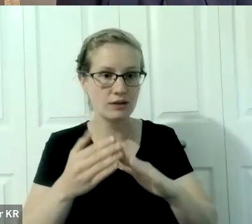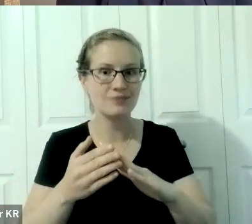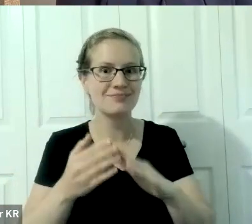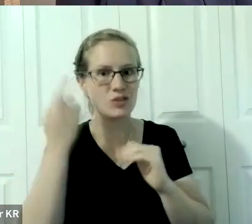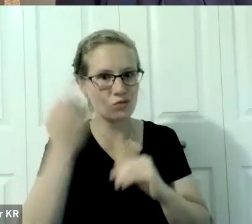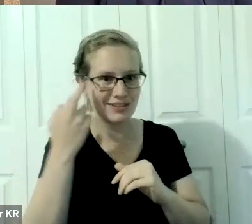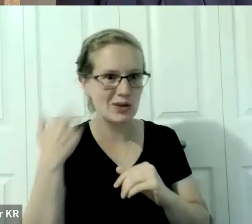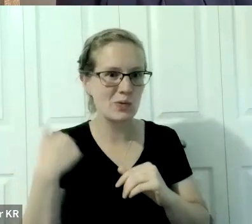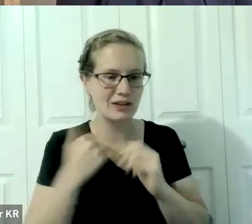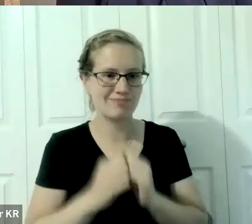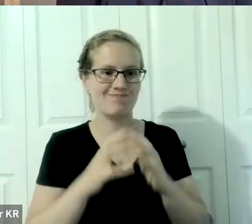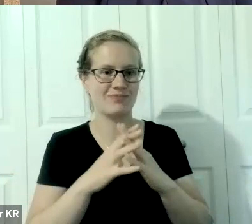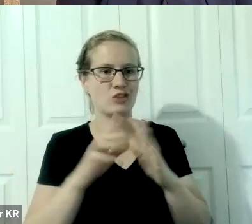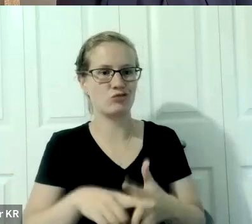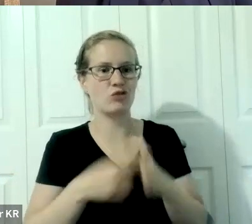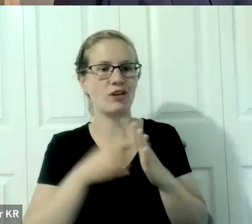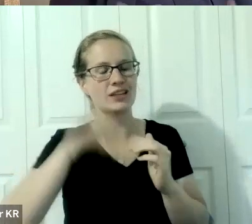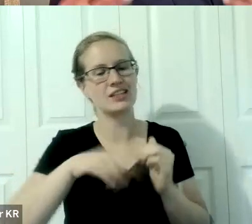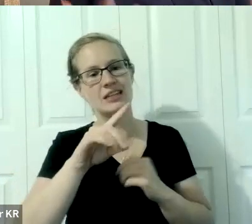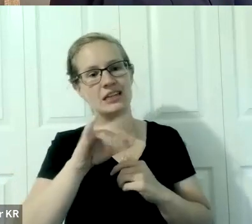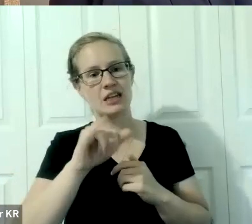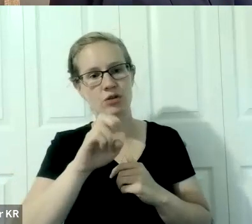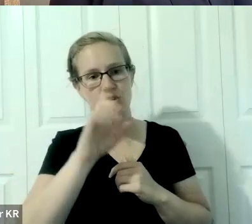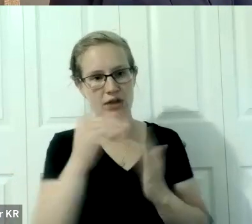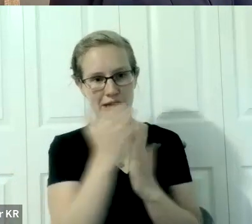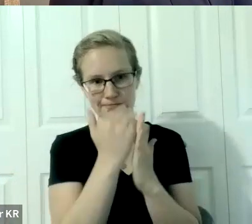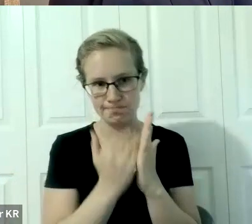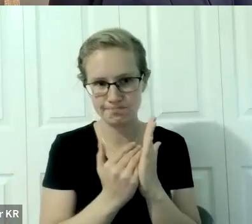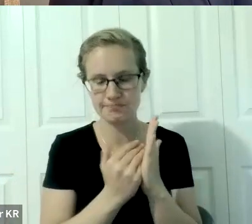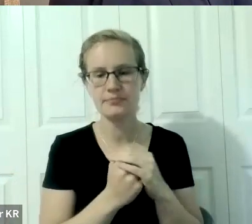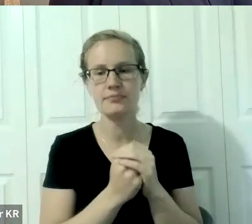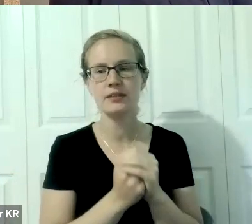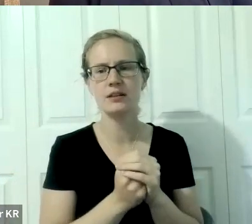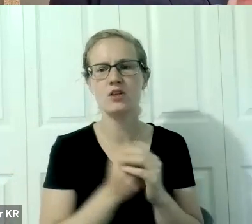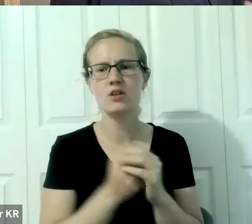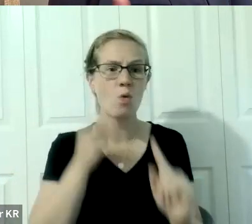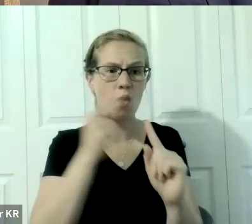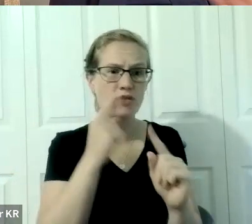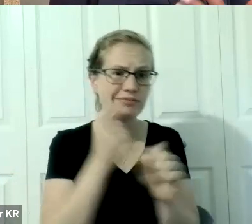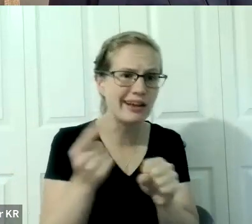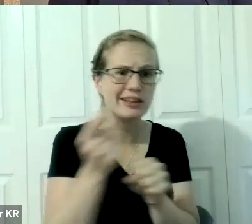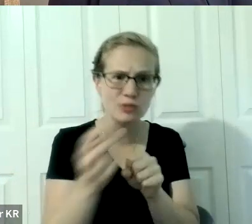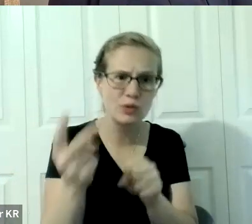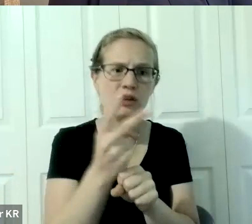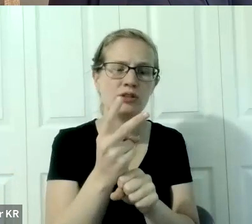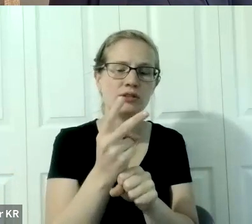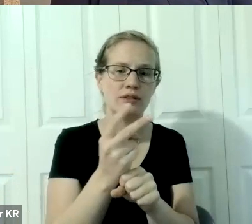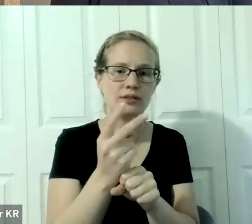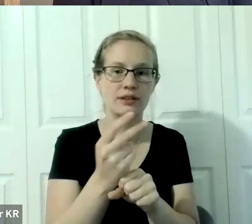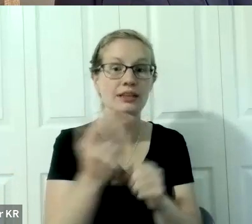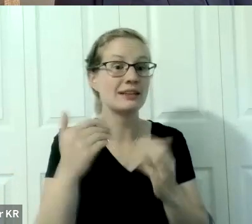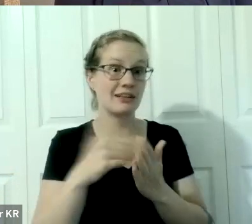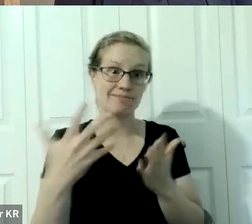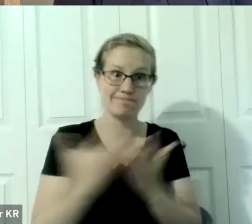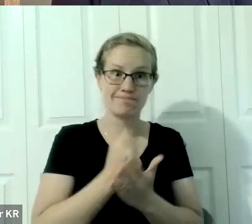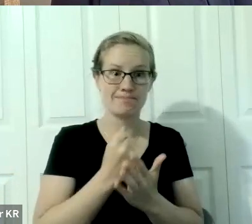why we launched the directory. And kind of our goal in these next couple years, and, again, taking advantage of the